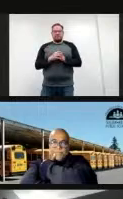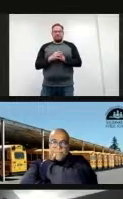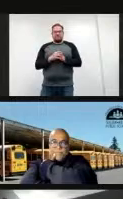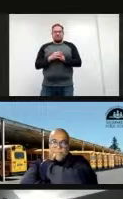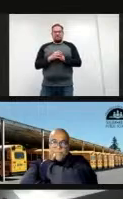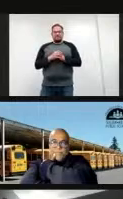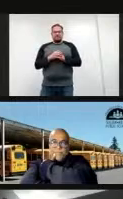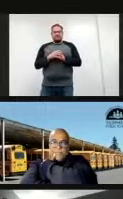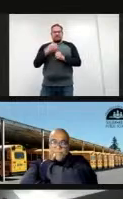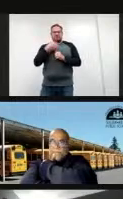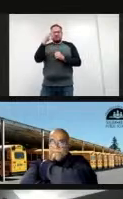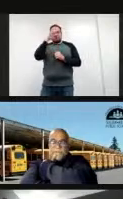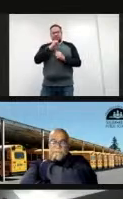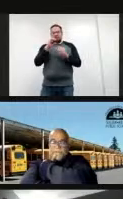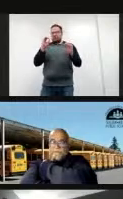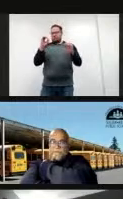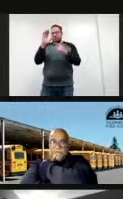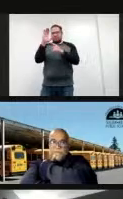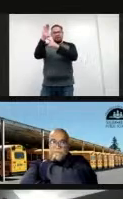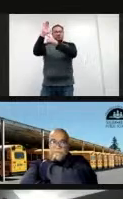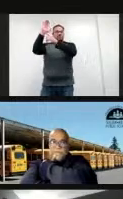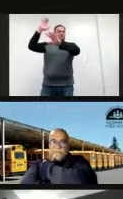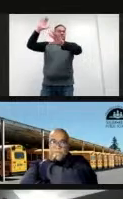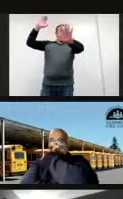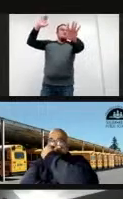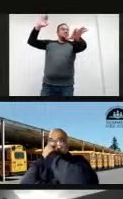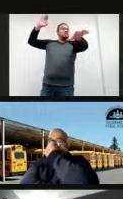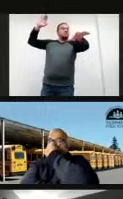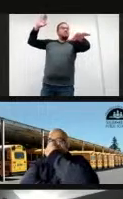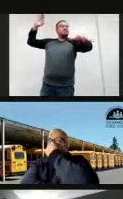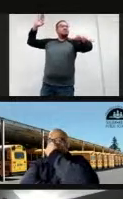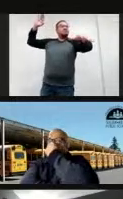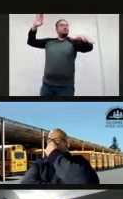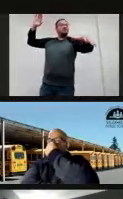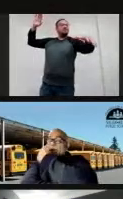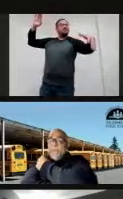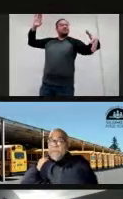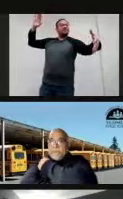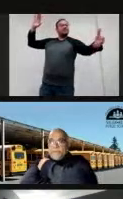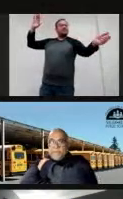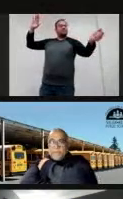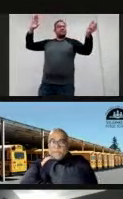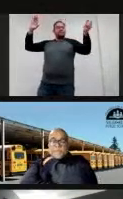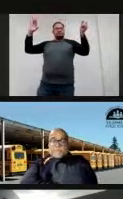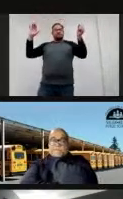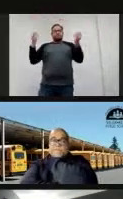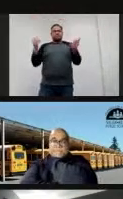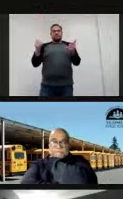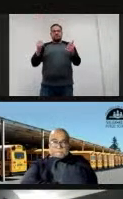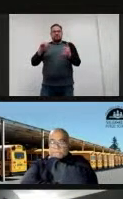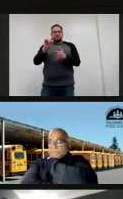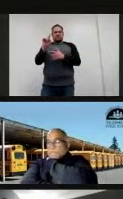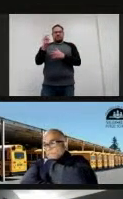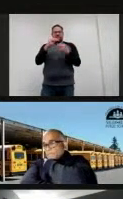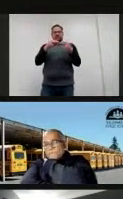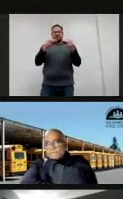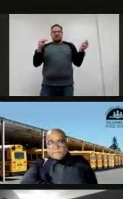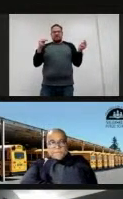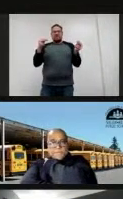I'm assuming there's no hands raised. Okay, so let's go, if we can, to the first slide, which